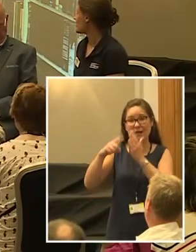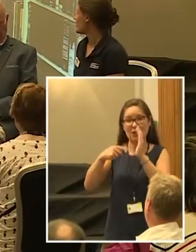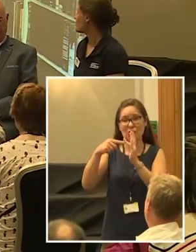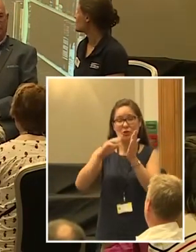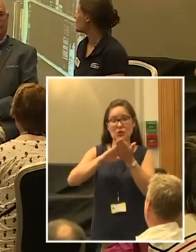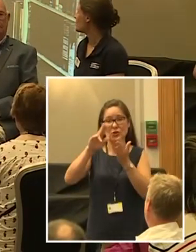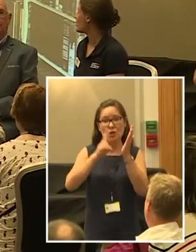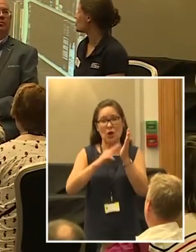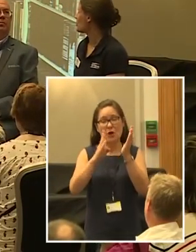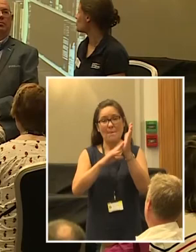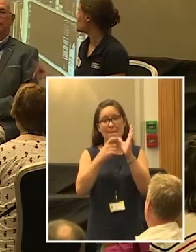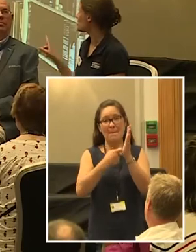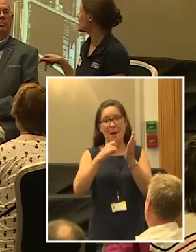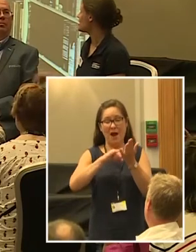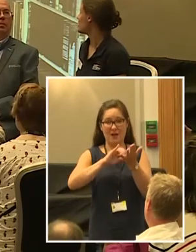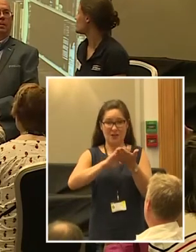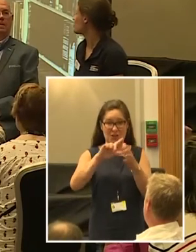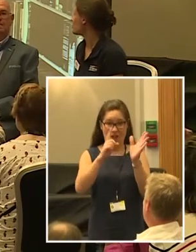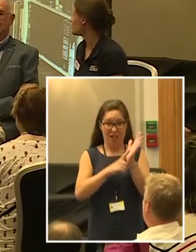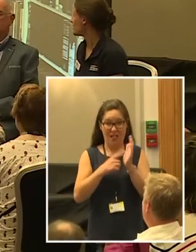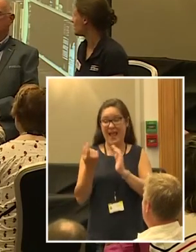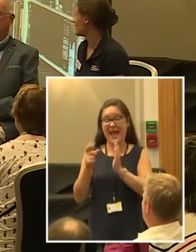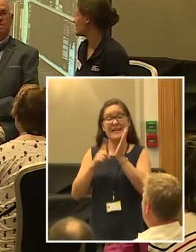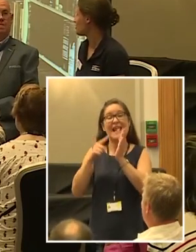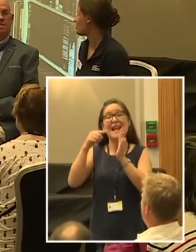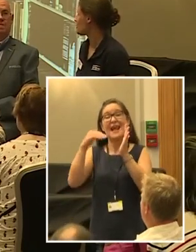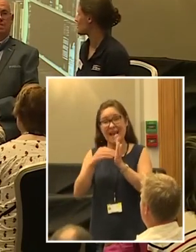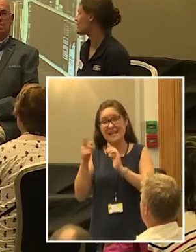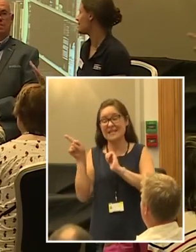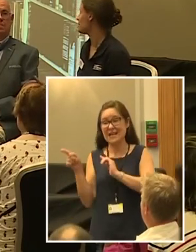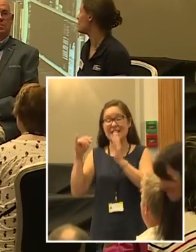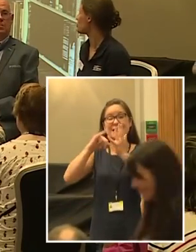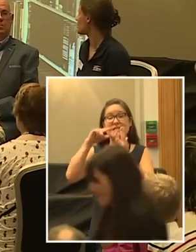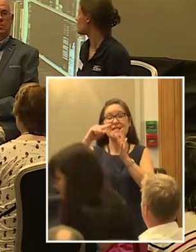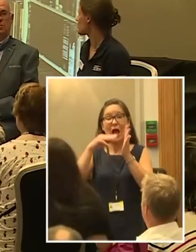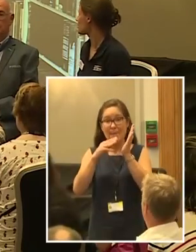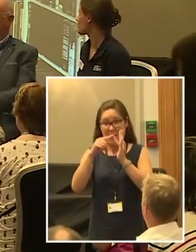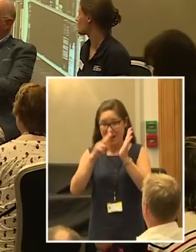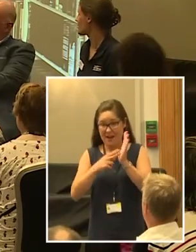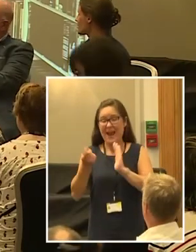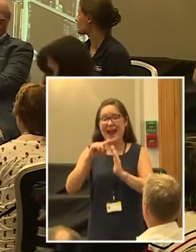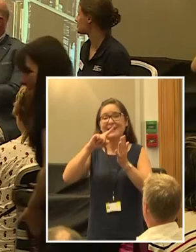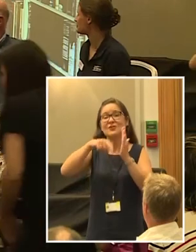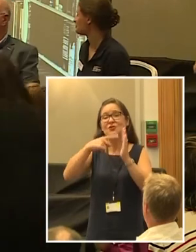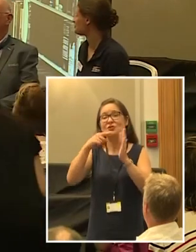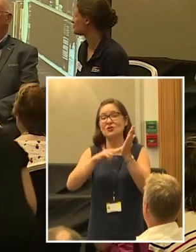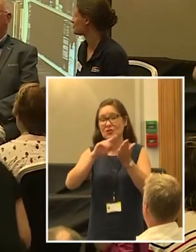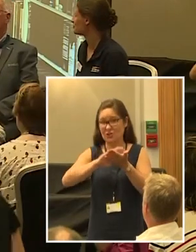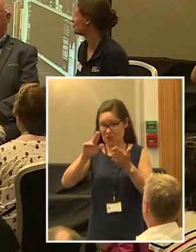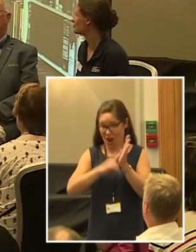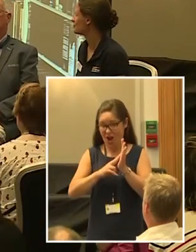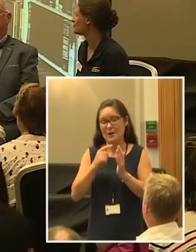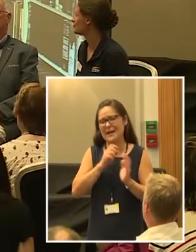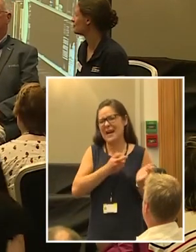Liz, Simon and John, would you just each like to briefly introduce yourself, say a little bit more about yourselves? Hello, I'm